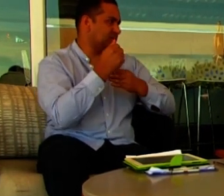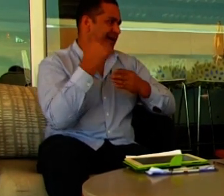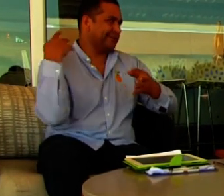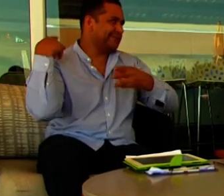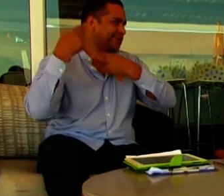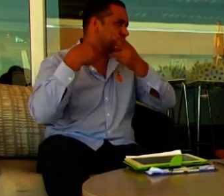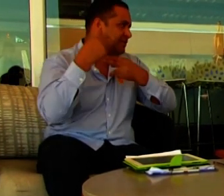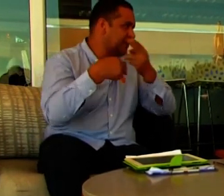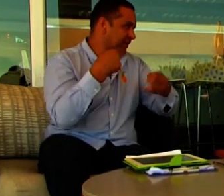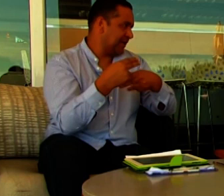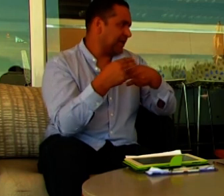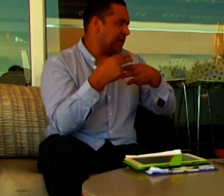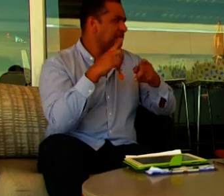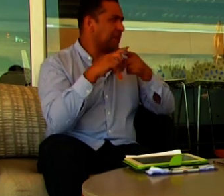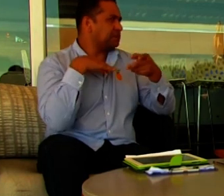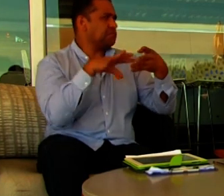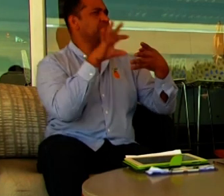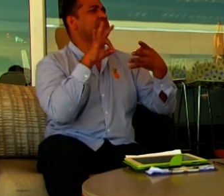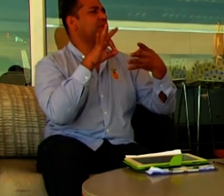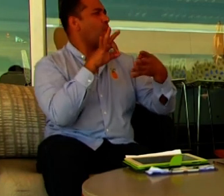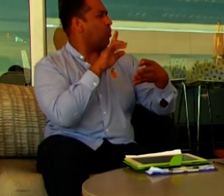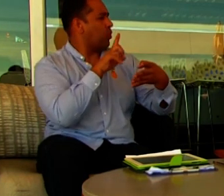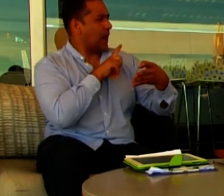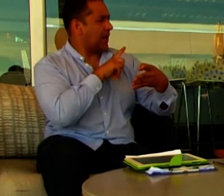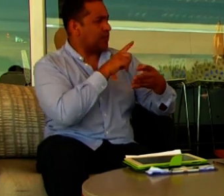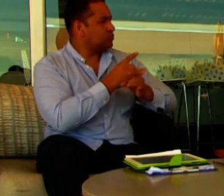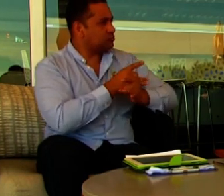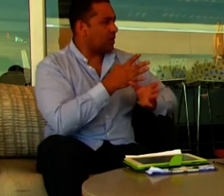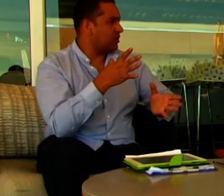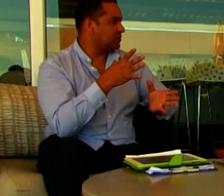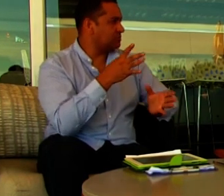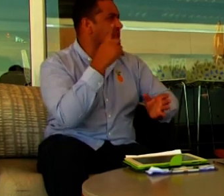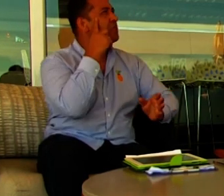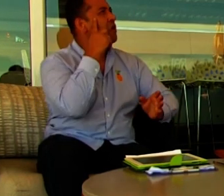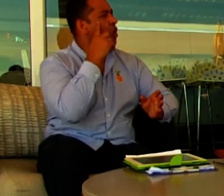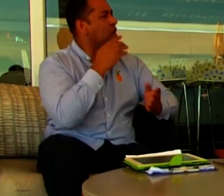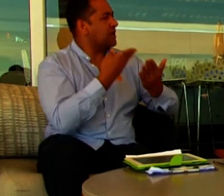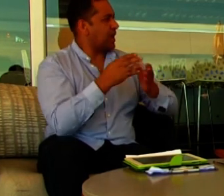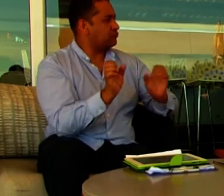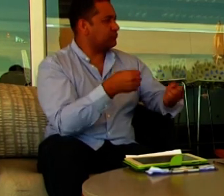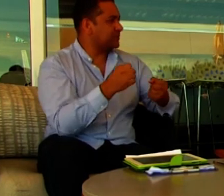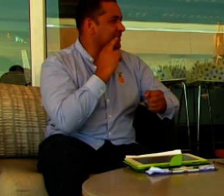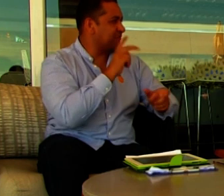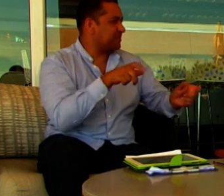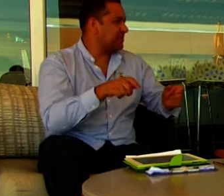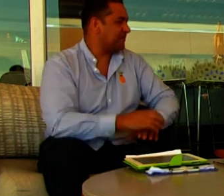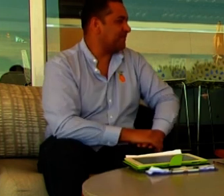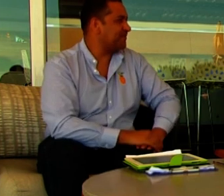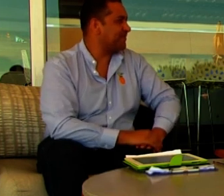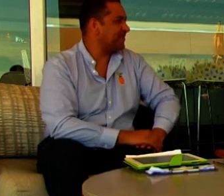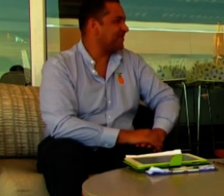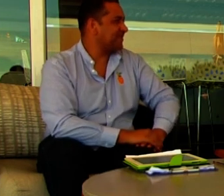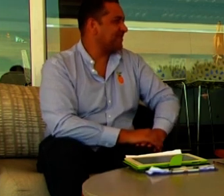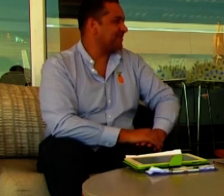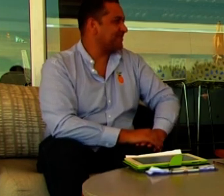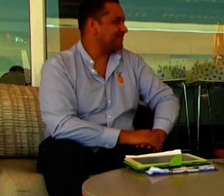many, many, many hotels. However, you're the first to start Deaf employment. So, why did you